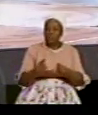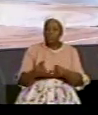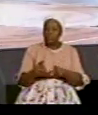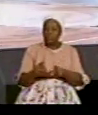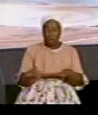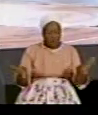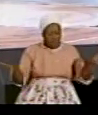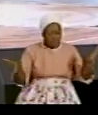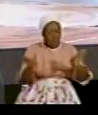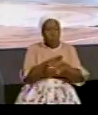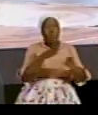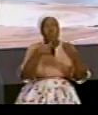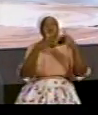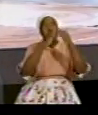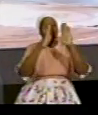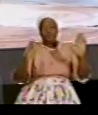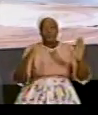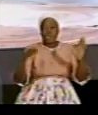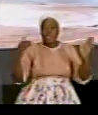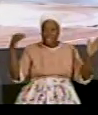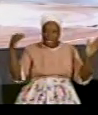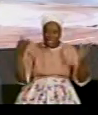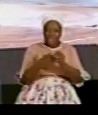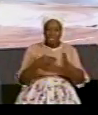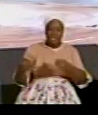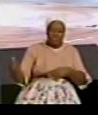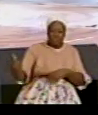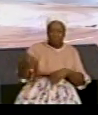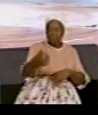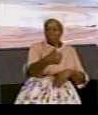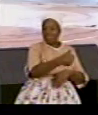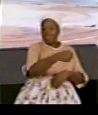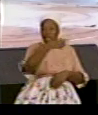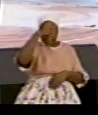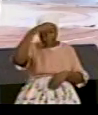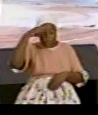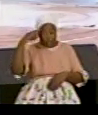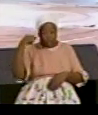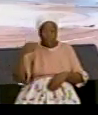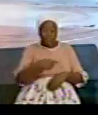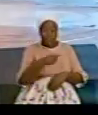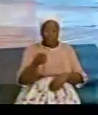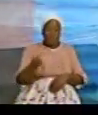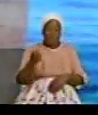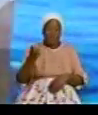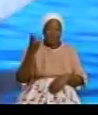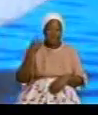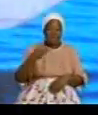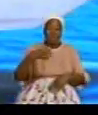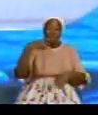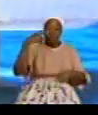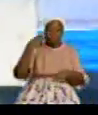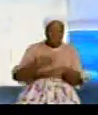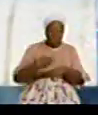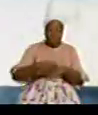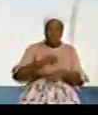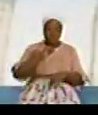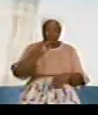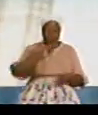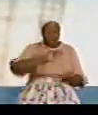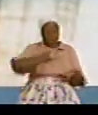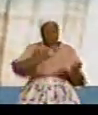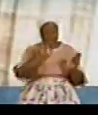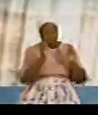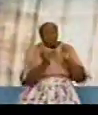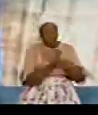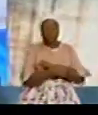heaven against themselves because they were incorrigible transgressors.